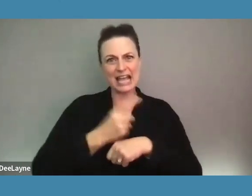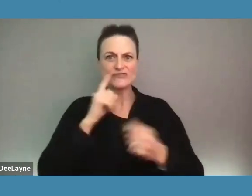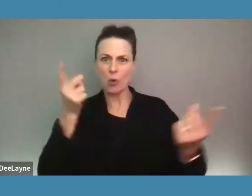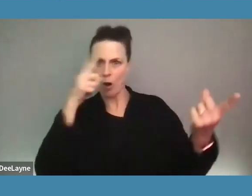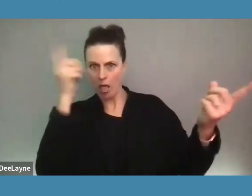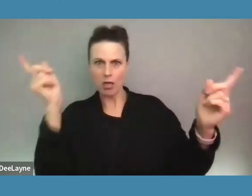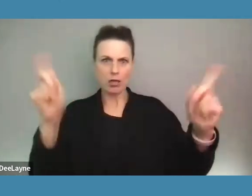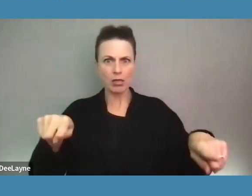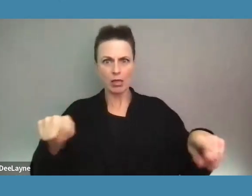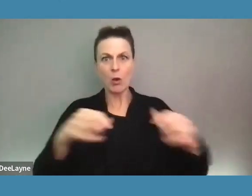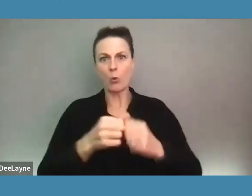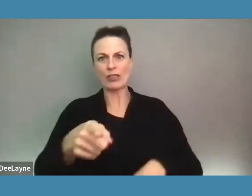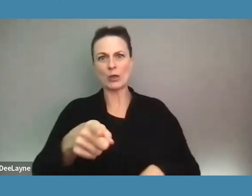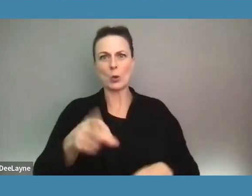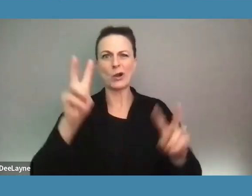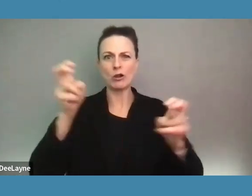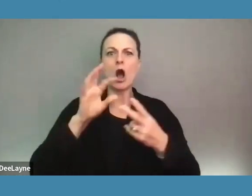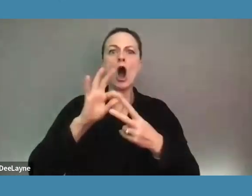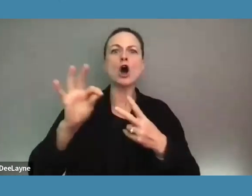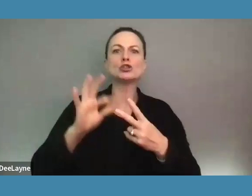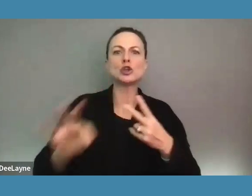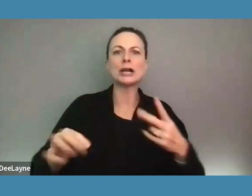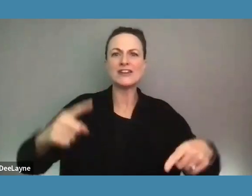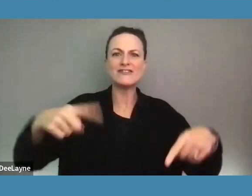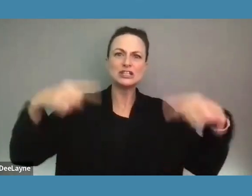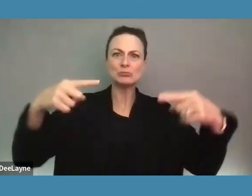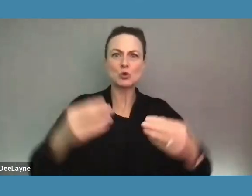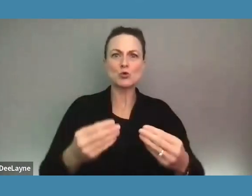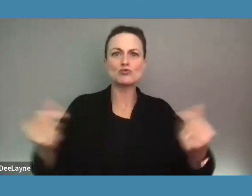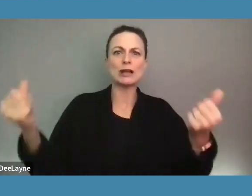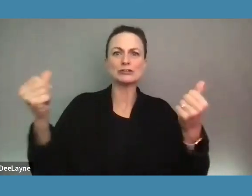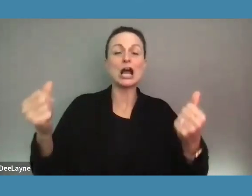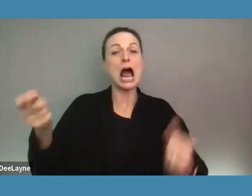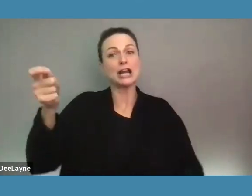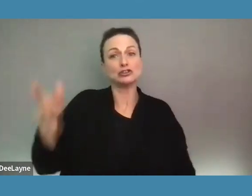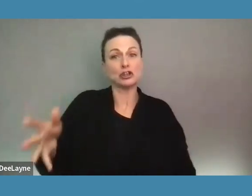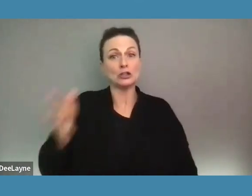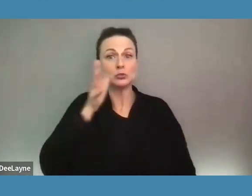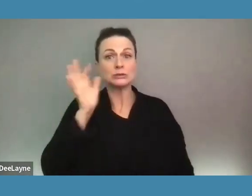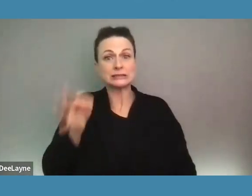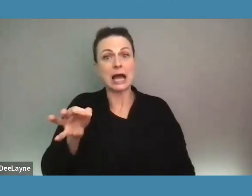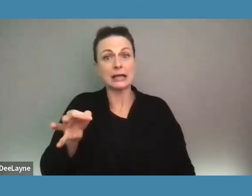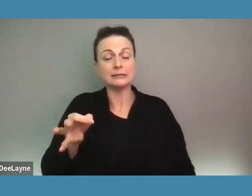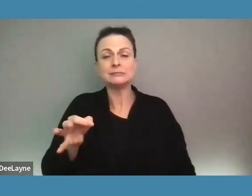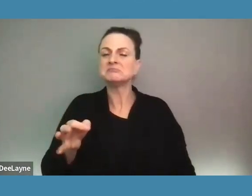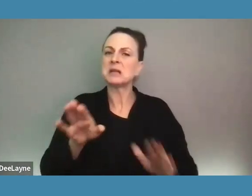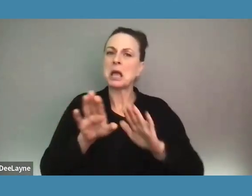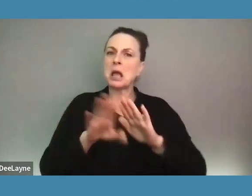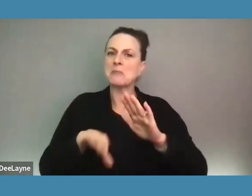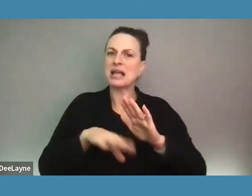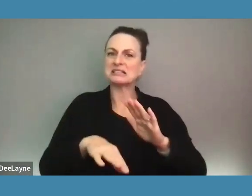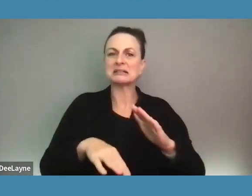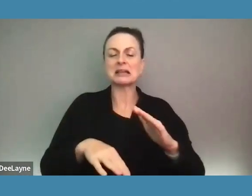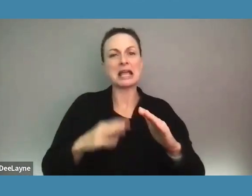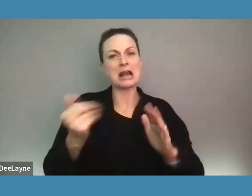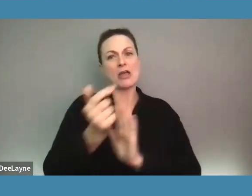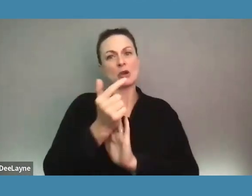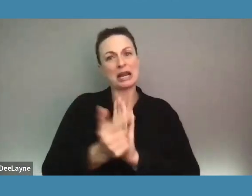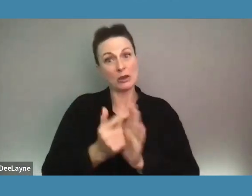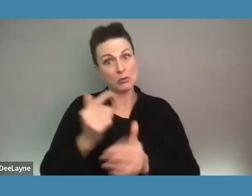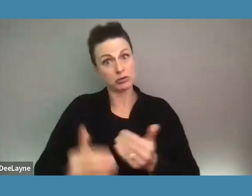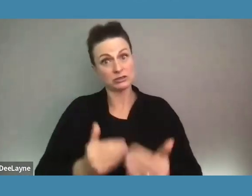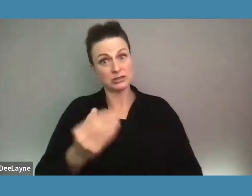is called an alternative dispute resolution, and a judge will make a decision. It's basically another legal